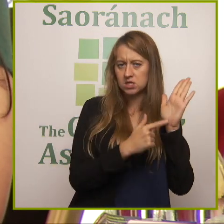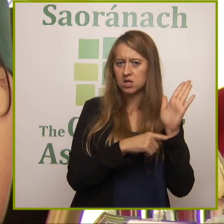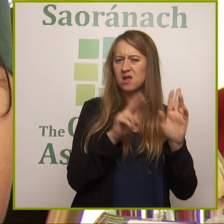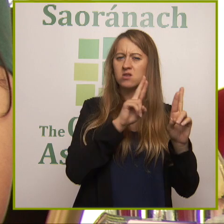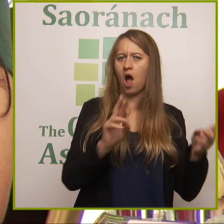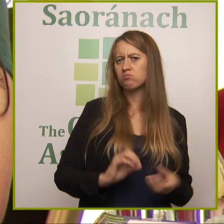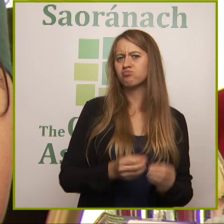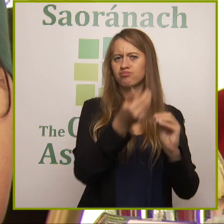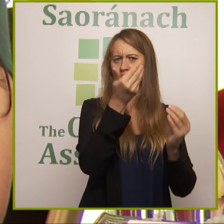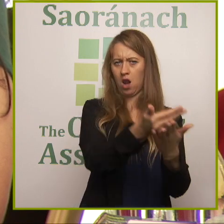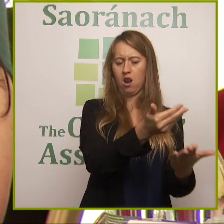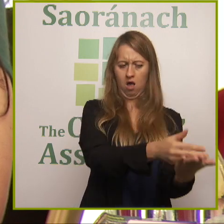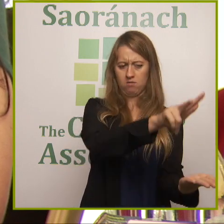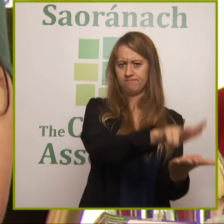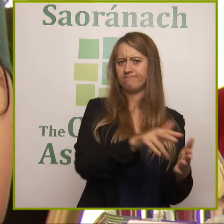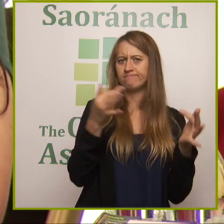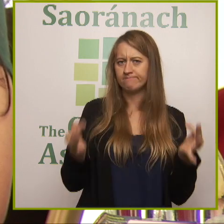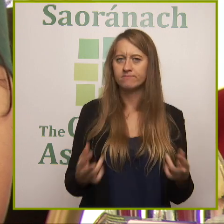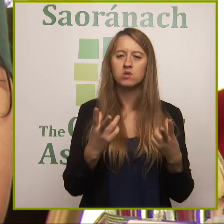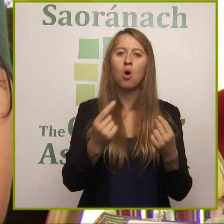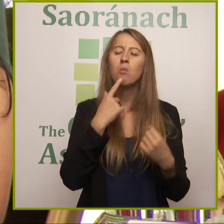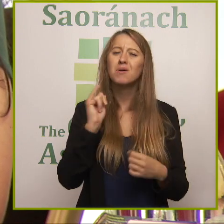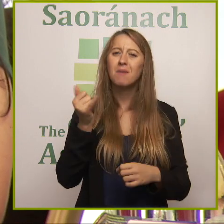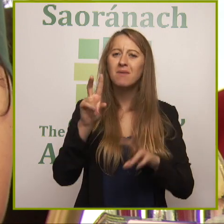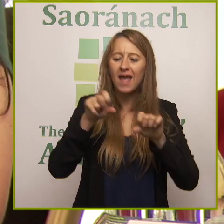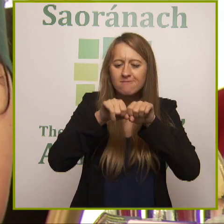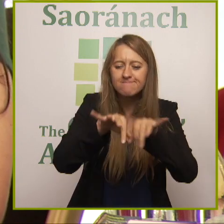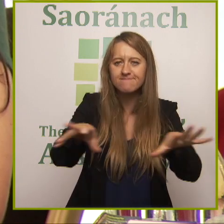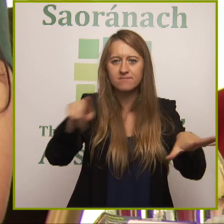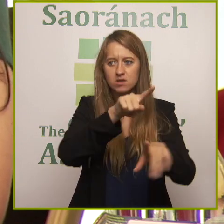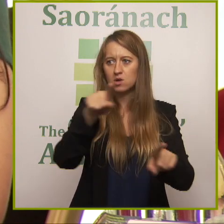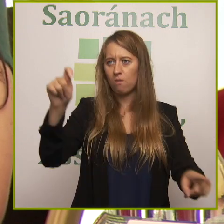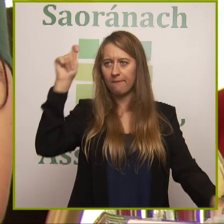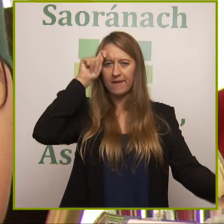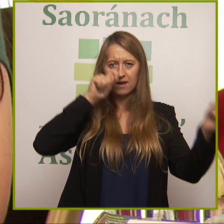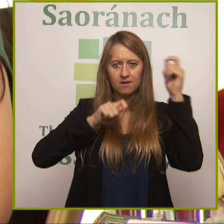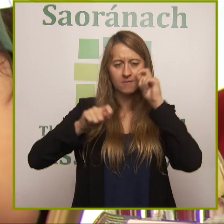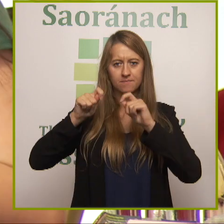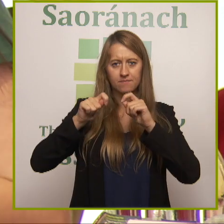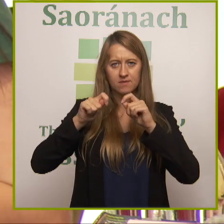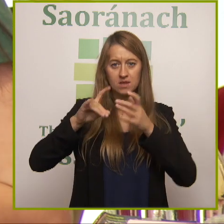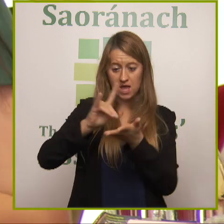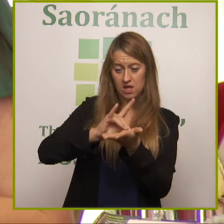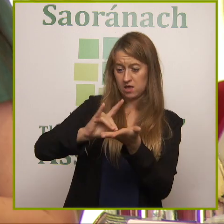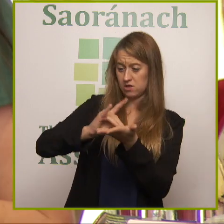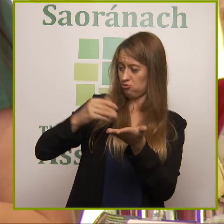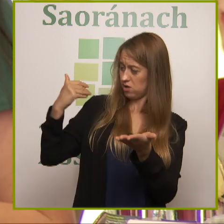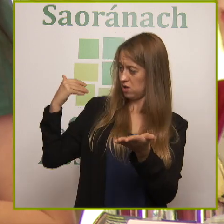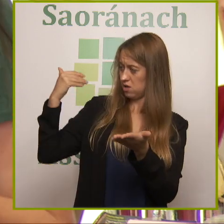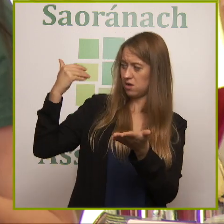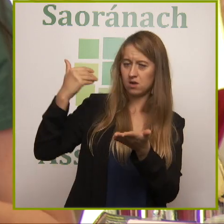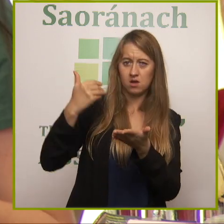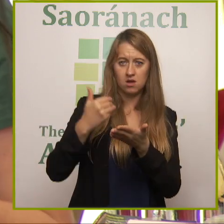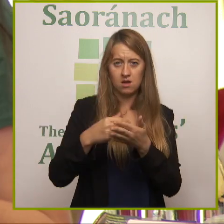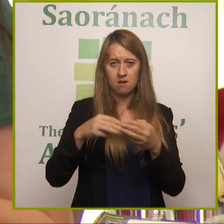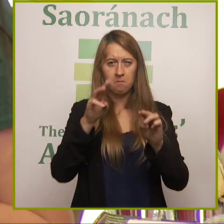a thought that people can think, because people in history have, like, they haven't made a law, but they've got